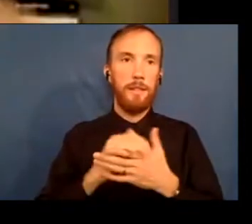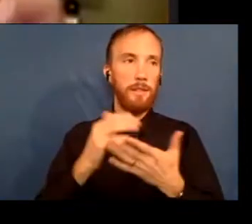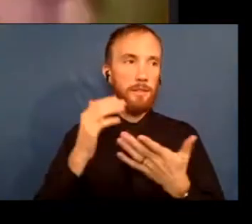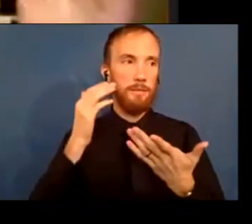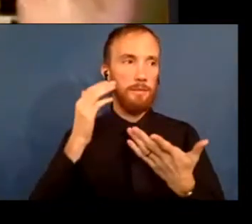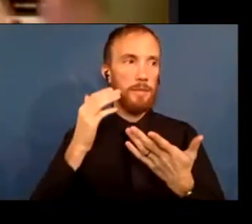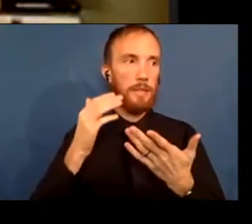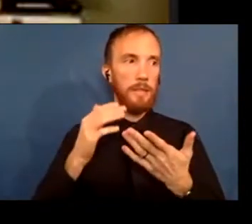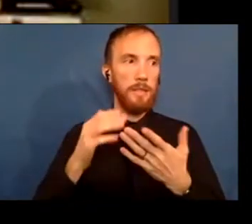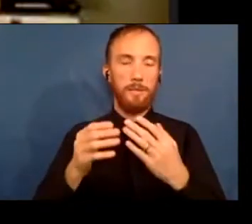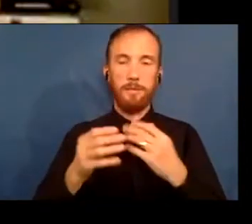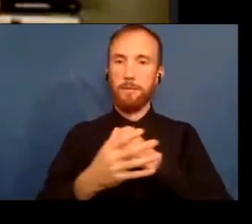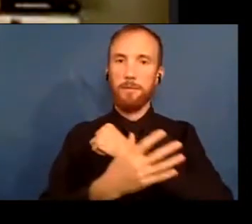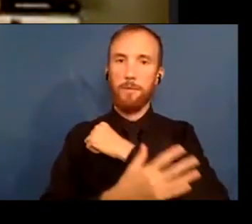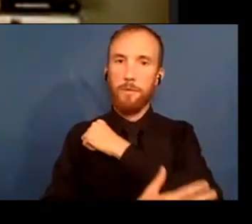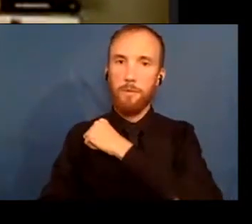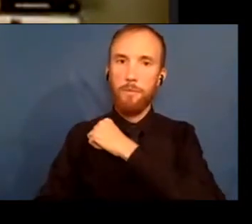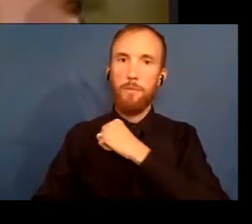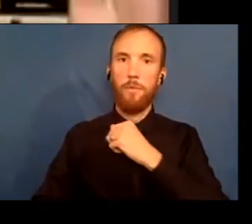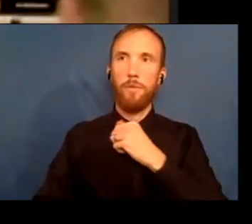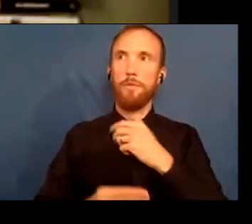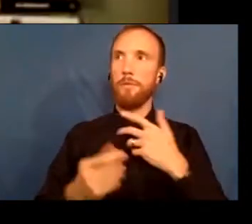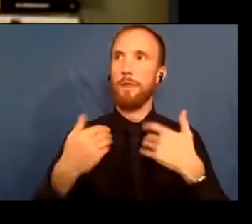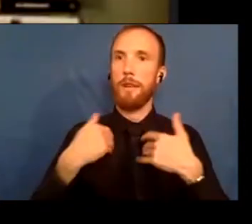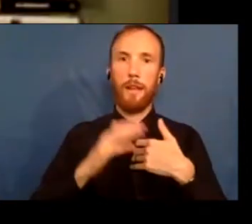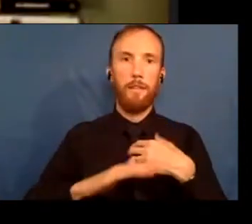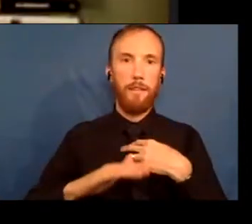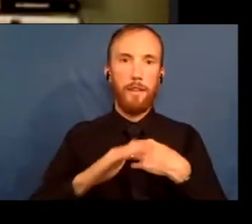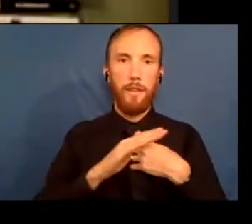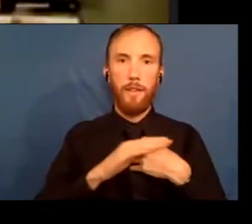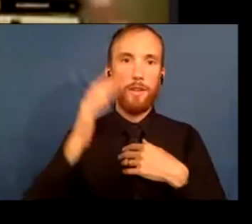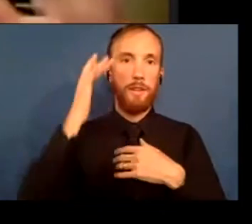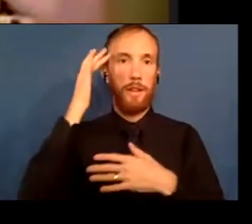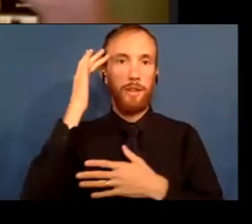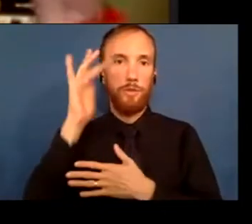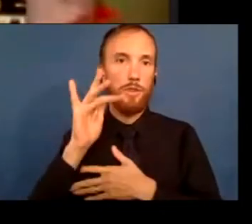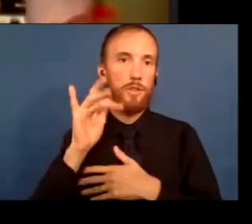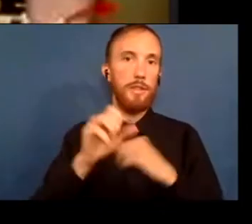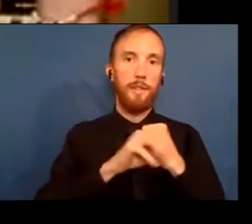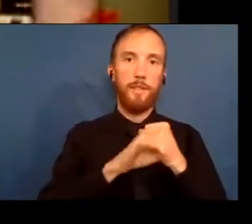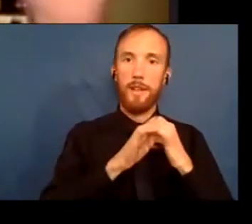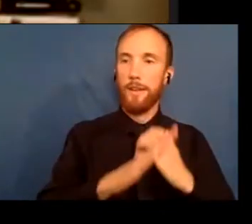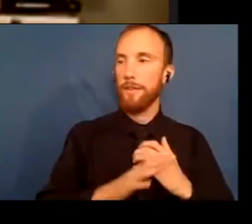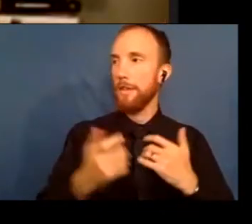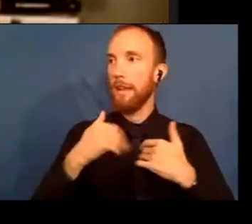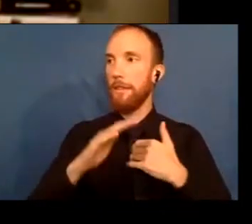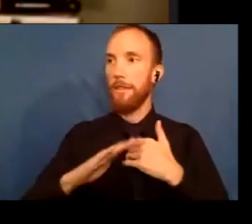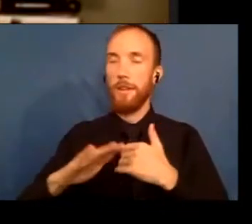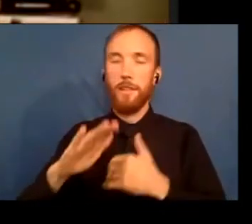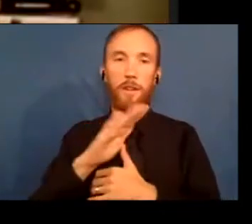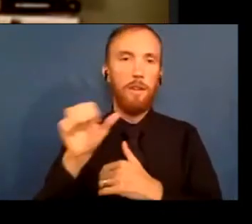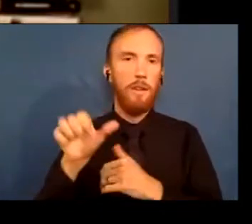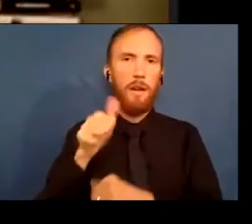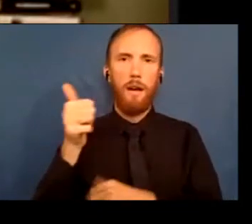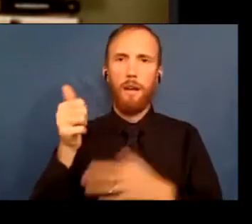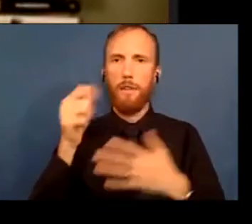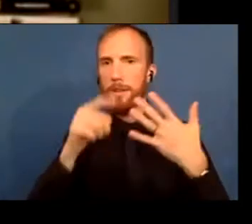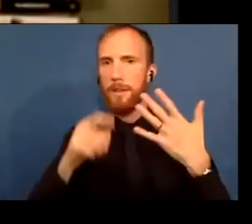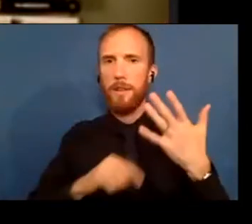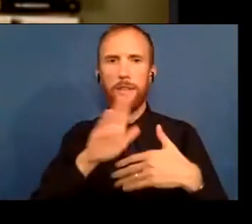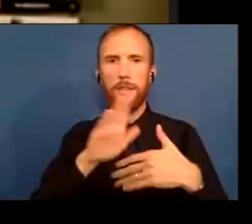intellectuals, advertising executives, neoliberal economists, and so on. They are organic to their class.